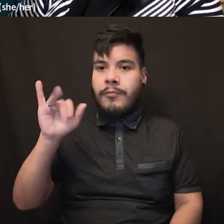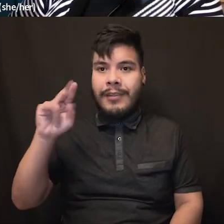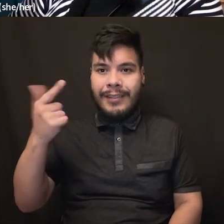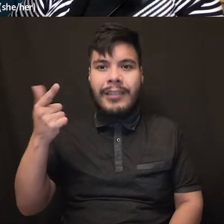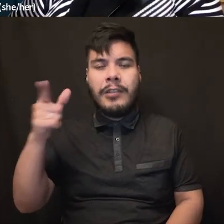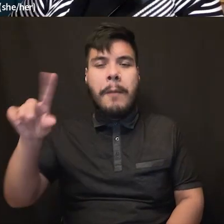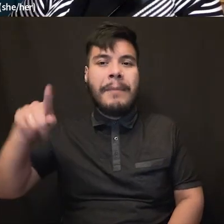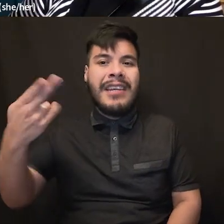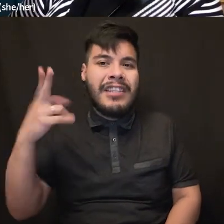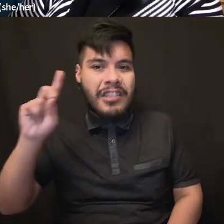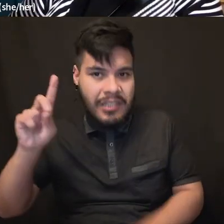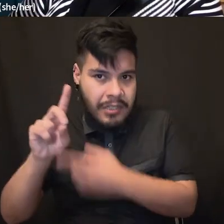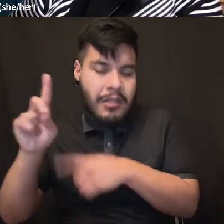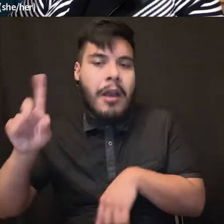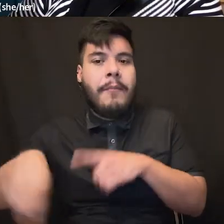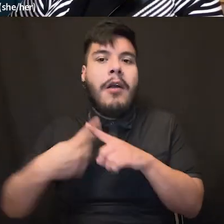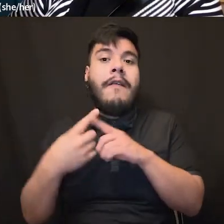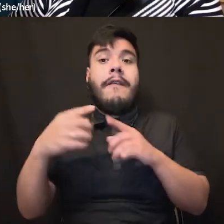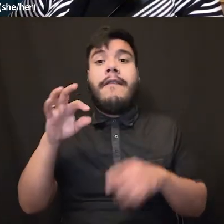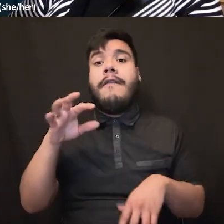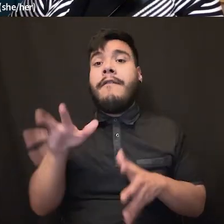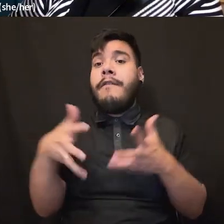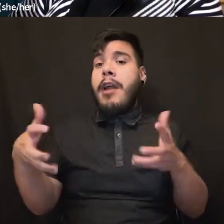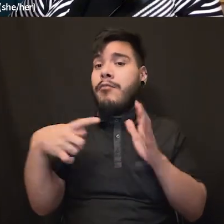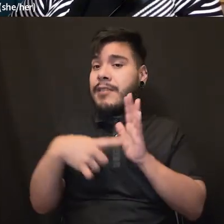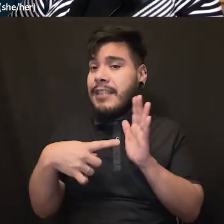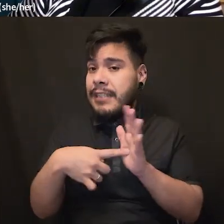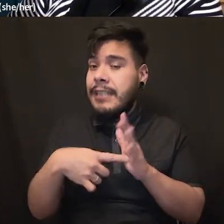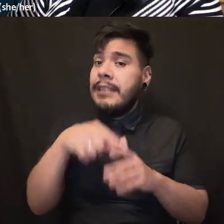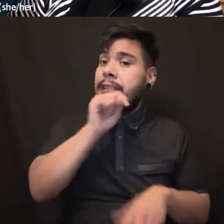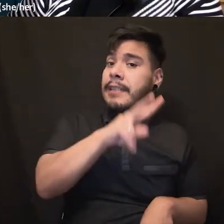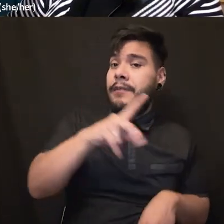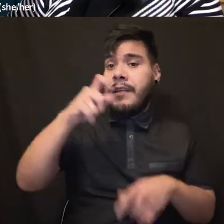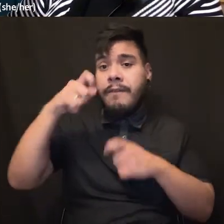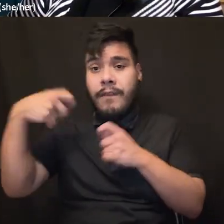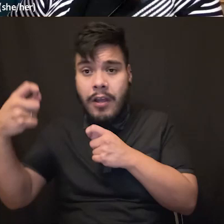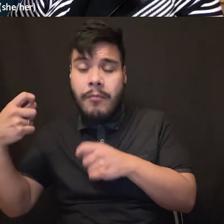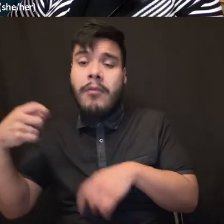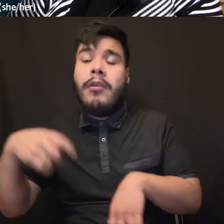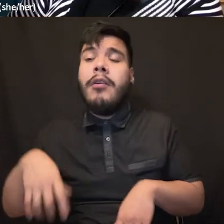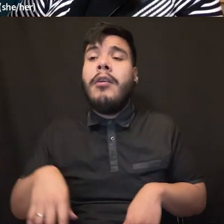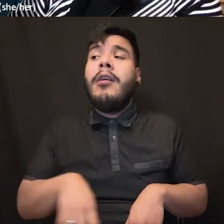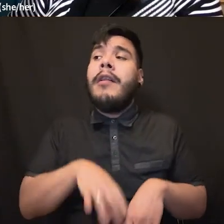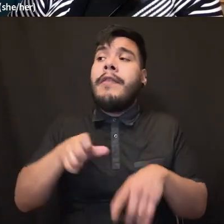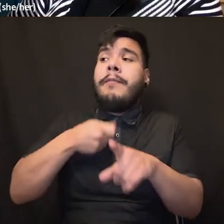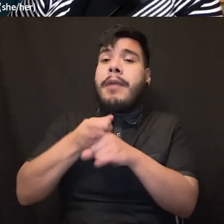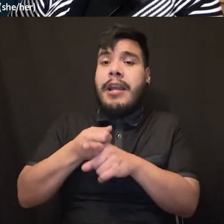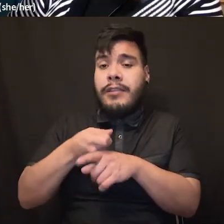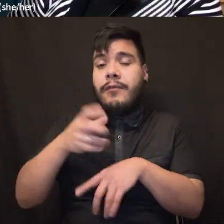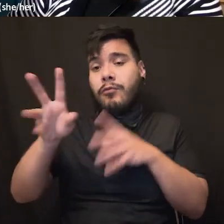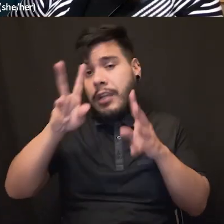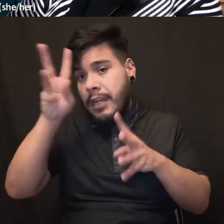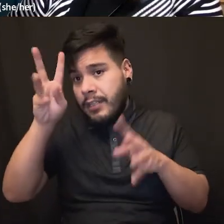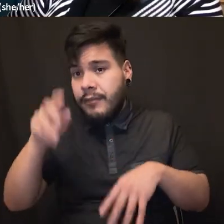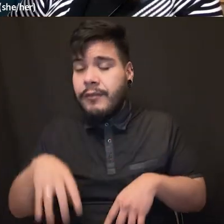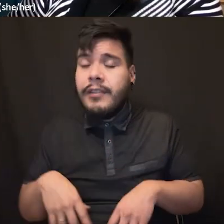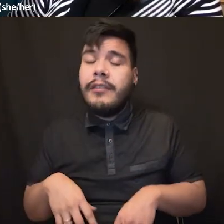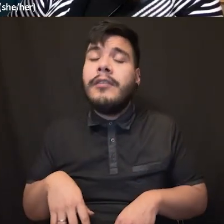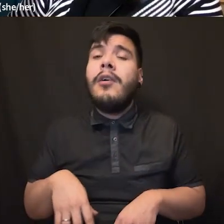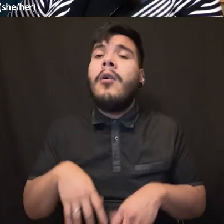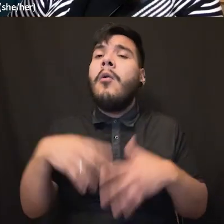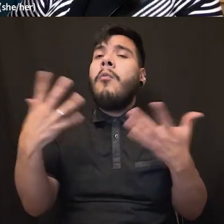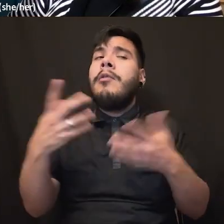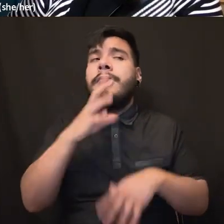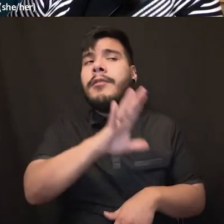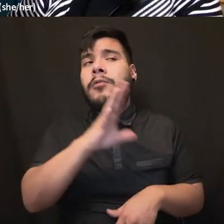fat representation in TV and film and in comedy in particular and the impact of creative agency. And the question is, what has been